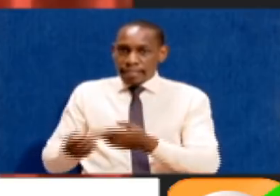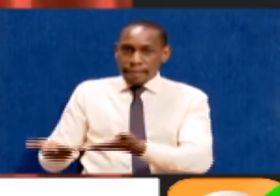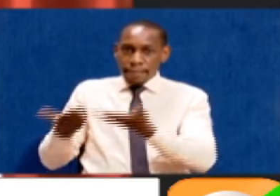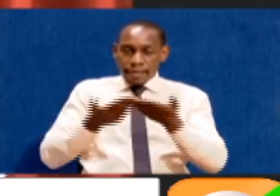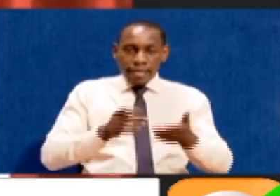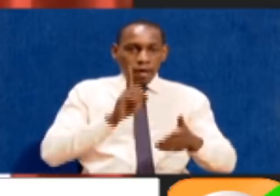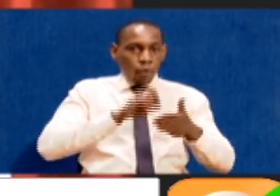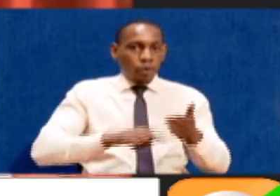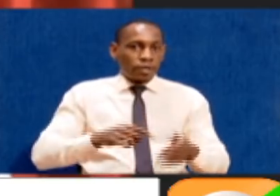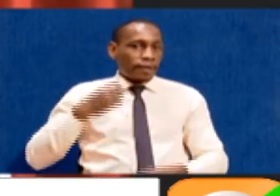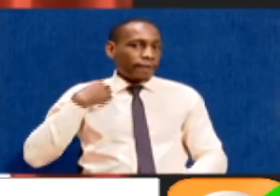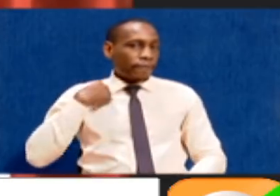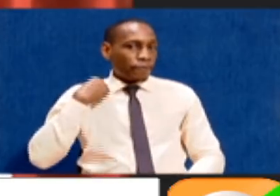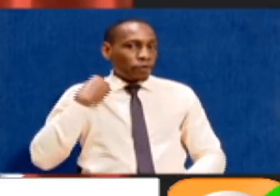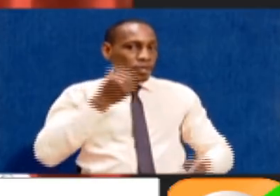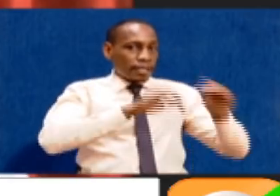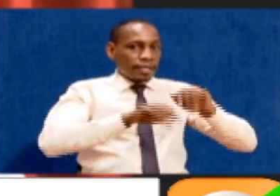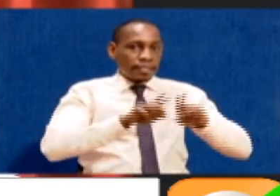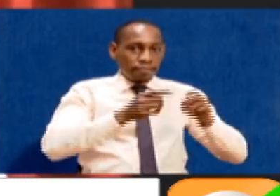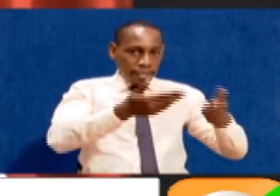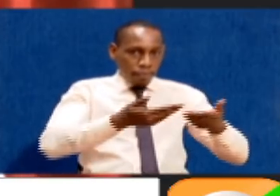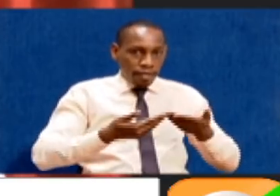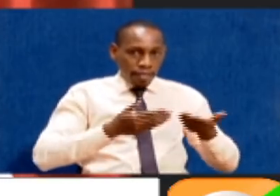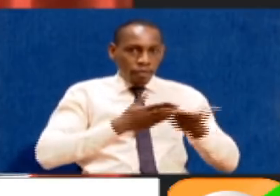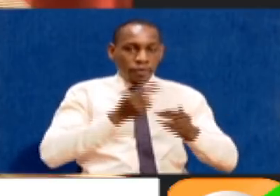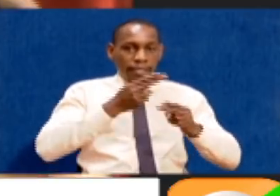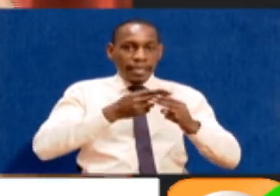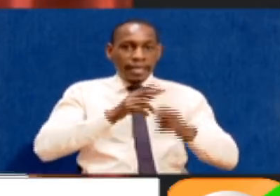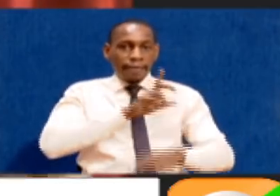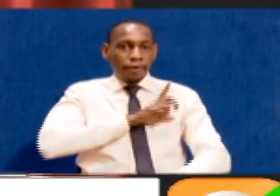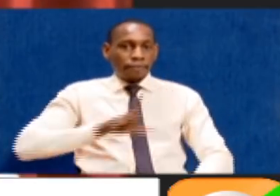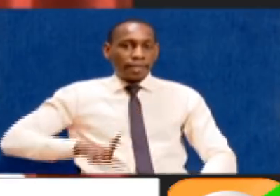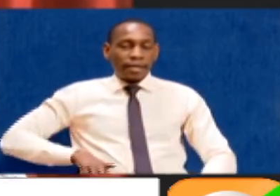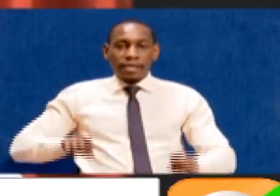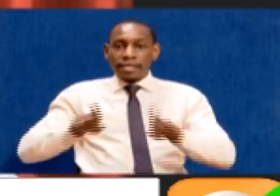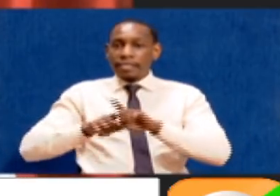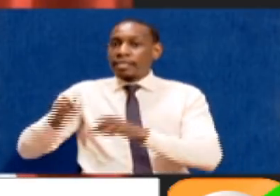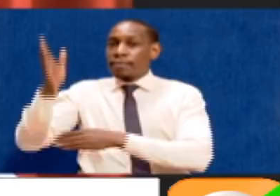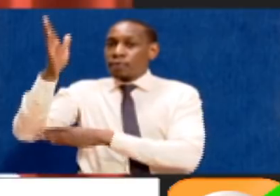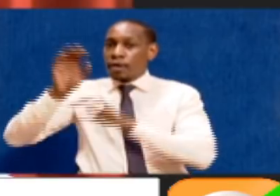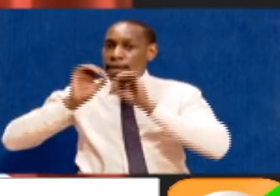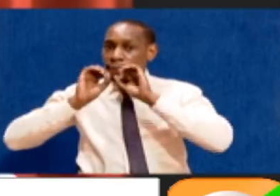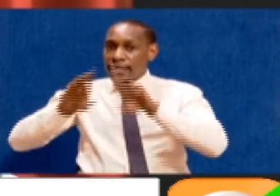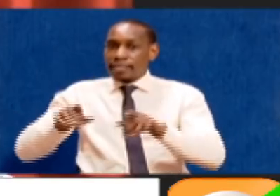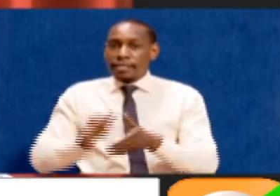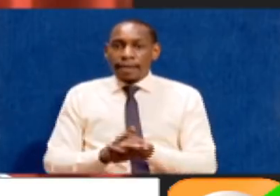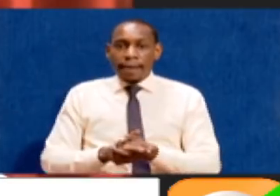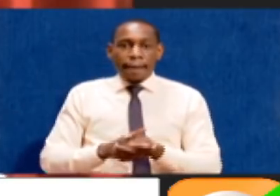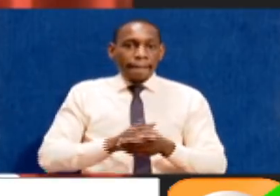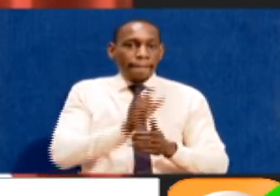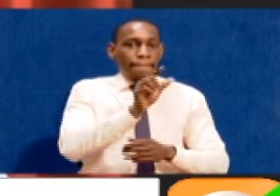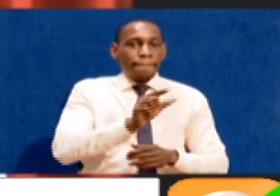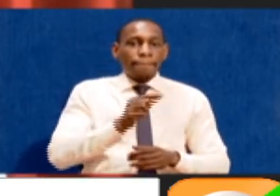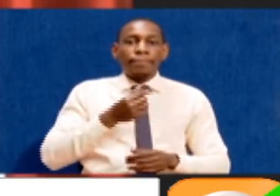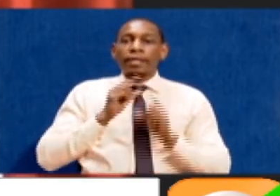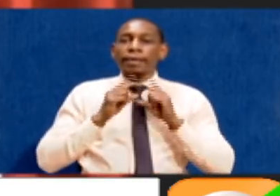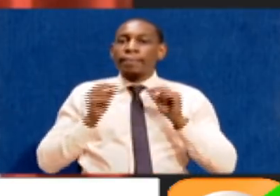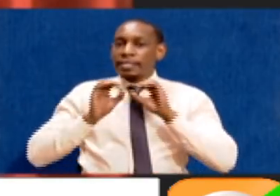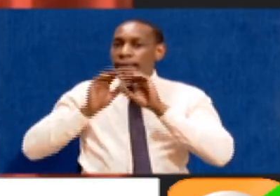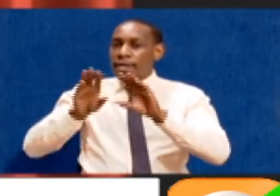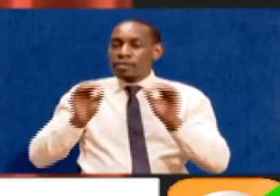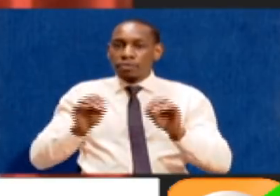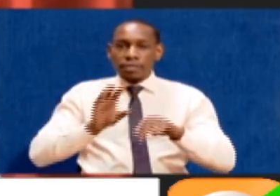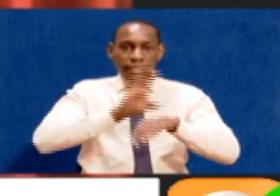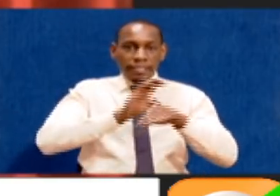You bring what you are bringing. Mm-hmm. We receive it in the name of the Lord, and it is God who blesses. It is not the pastor. It is not